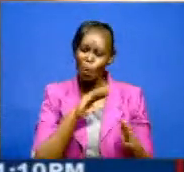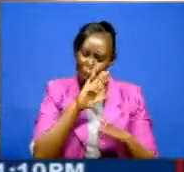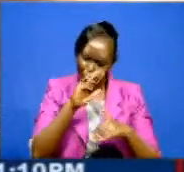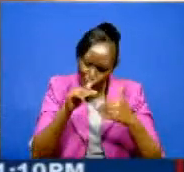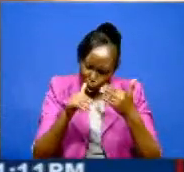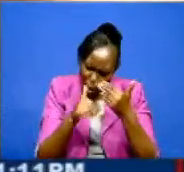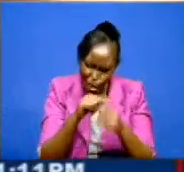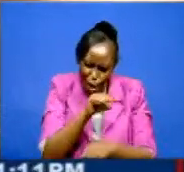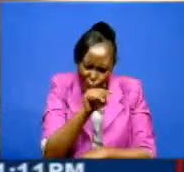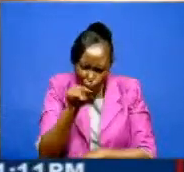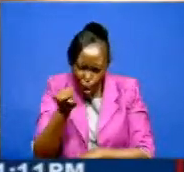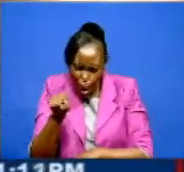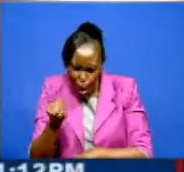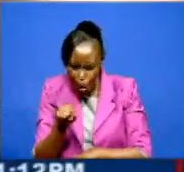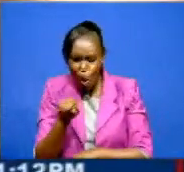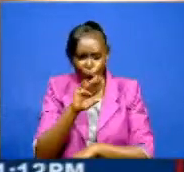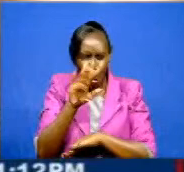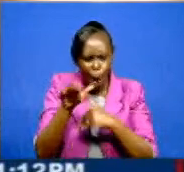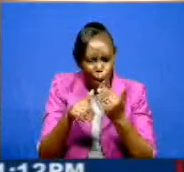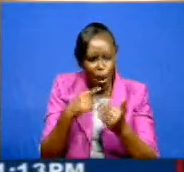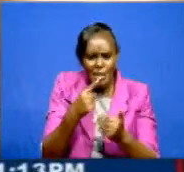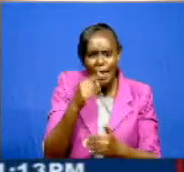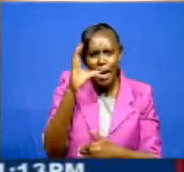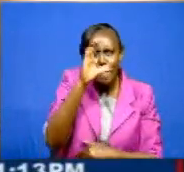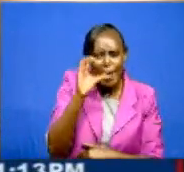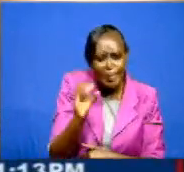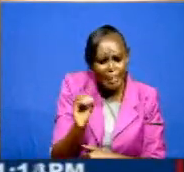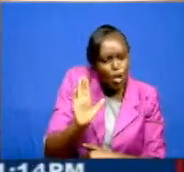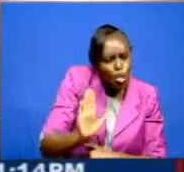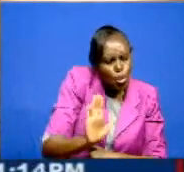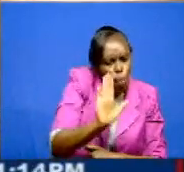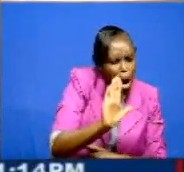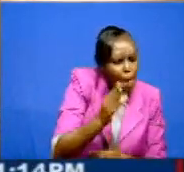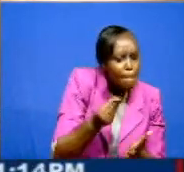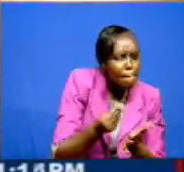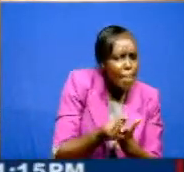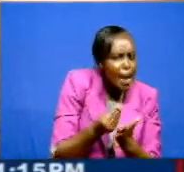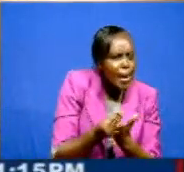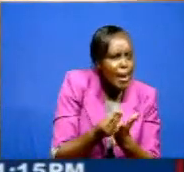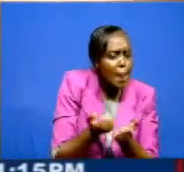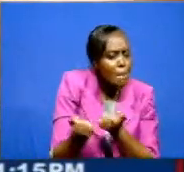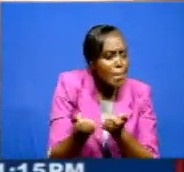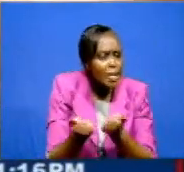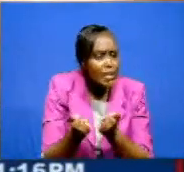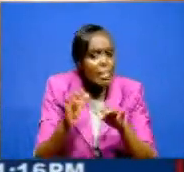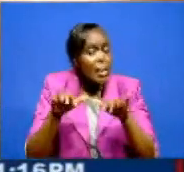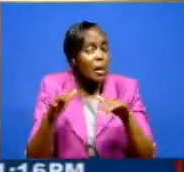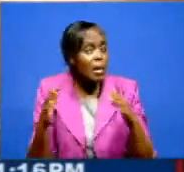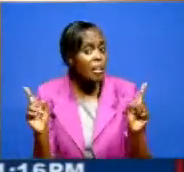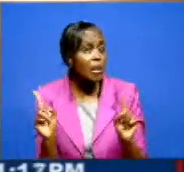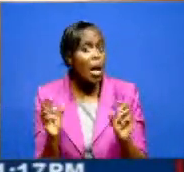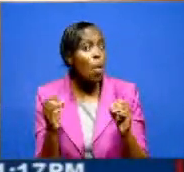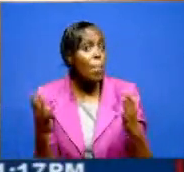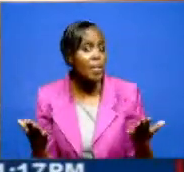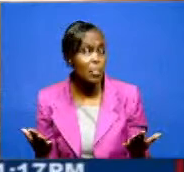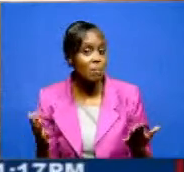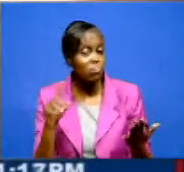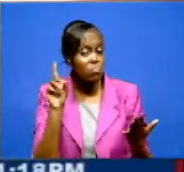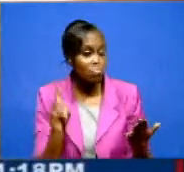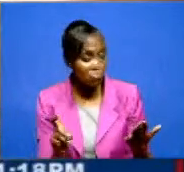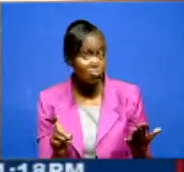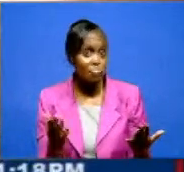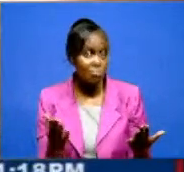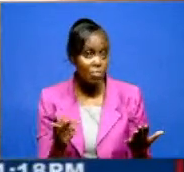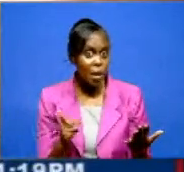them, and we're asking, what percentage of your money do you invest in agriculture? Mr. Speaker, if they are not